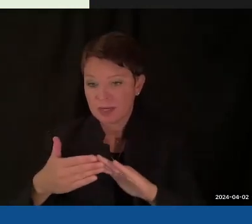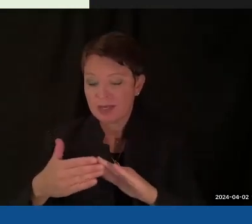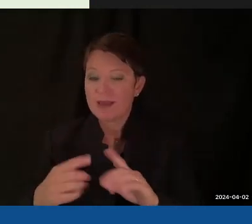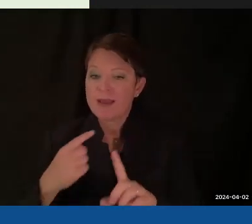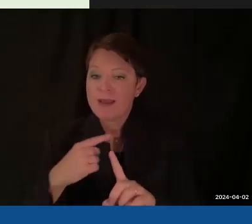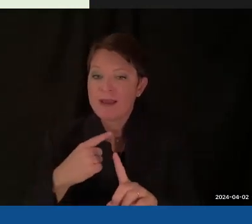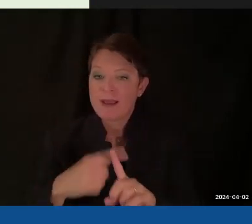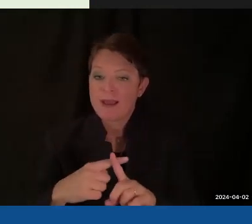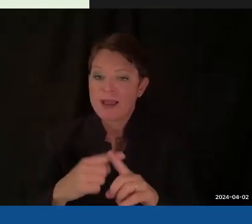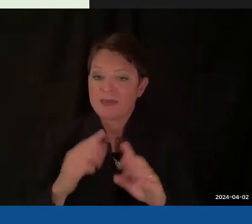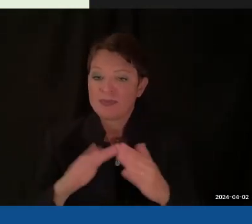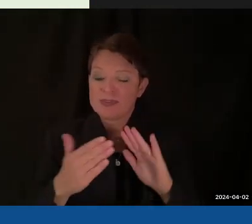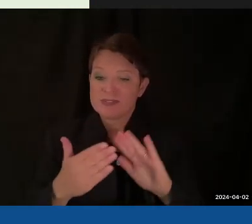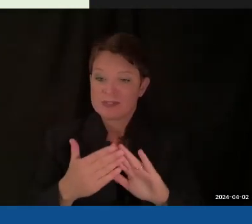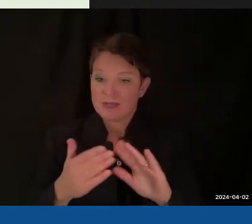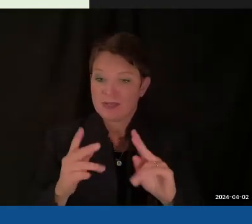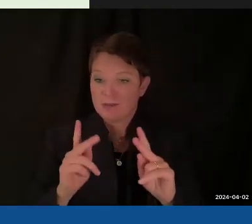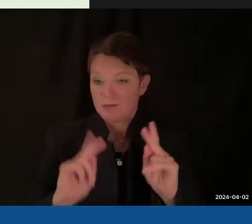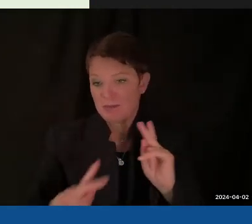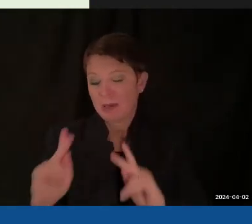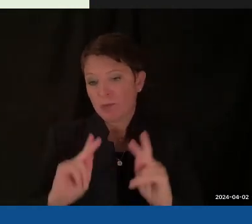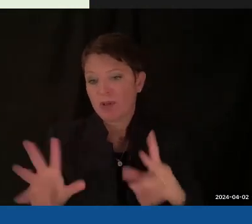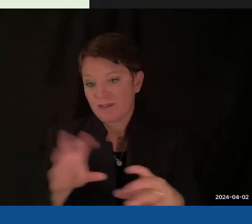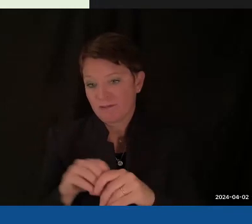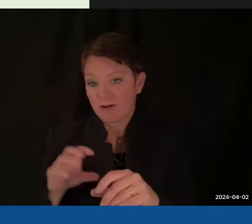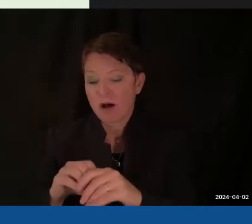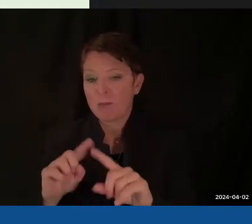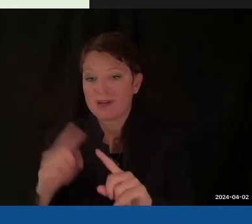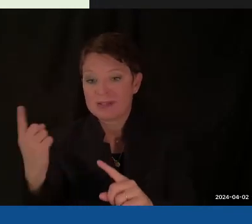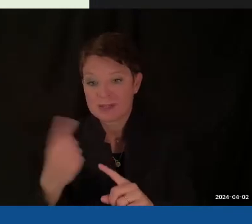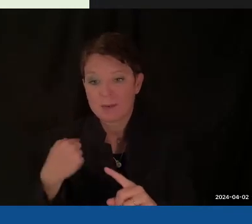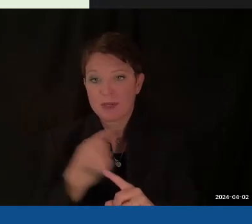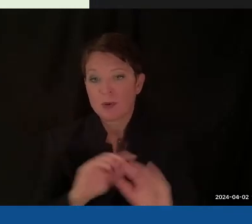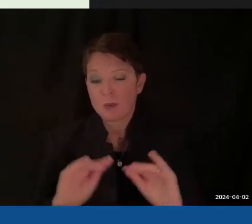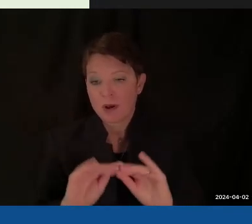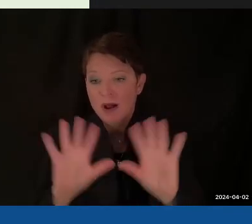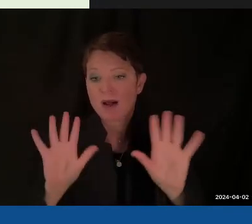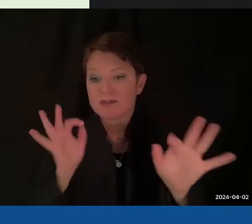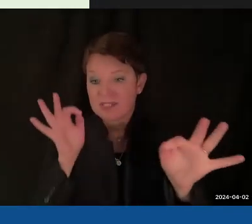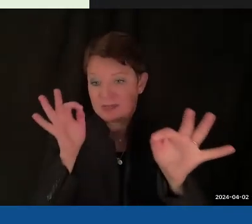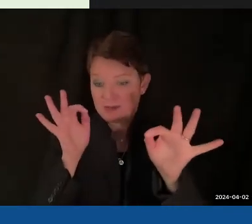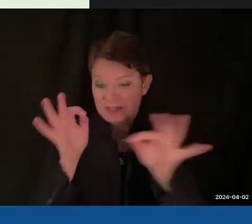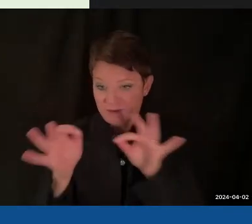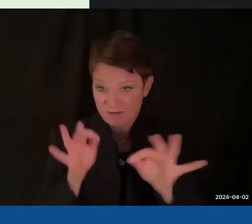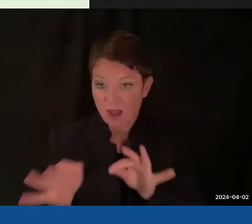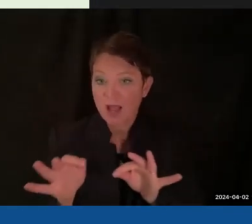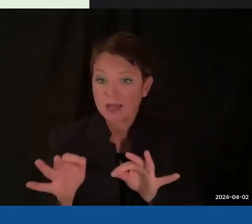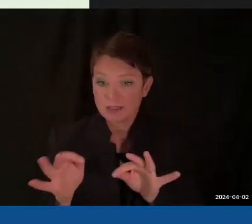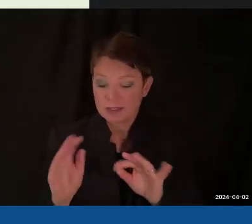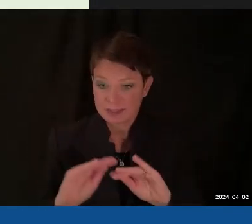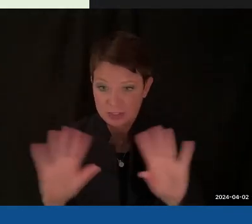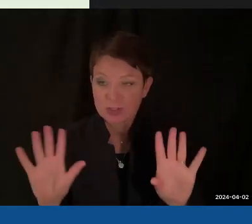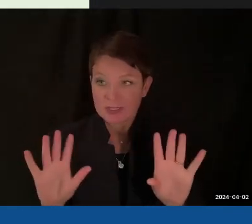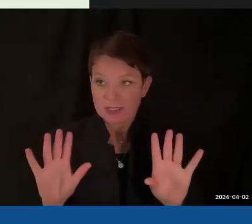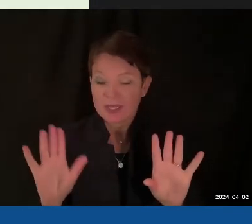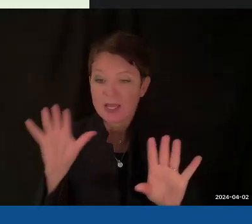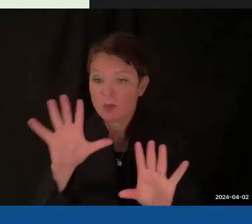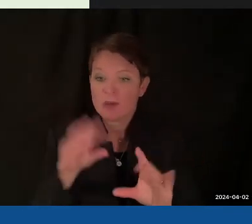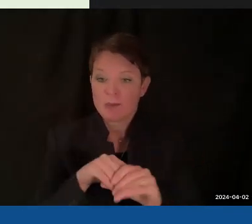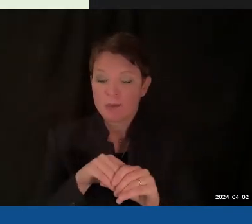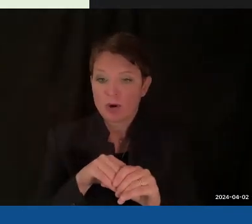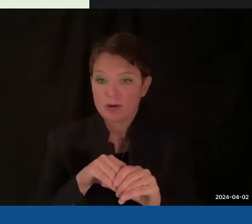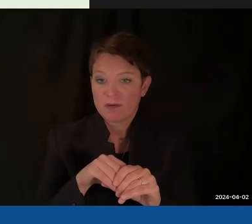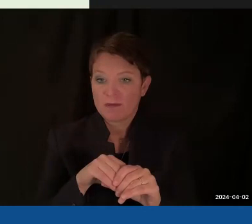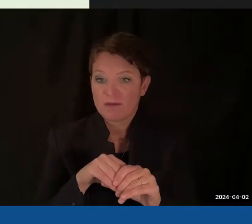and the city stakeholders. But it is something that will obviously be defined and will be part of the